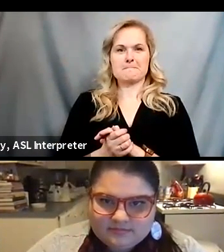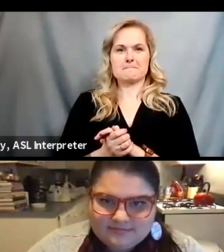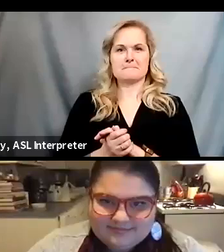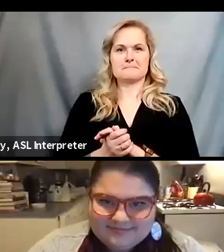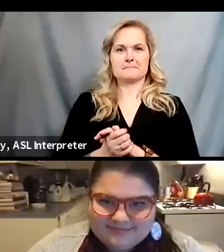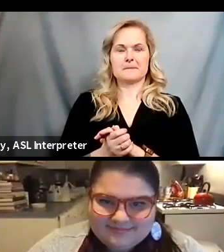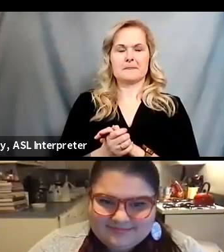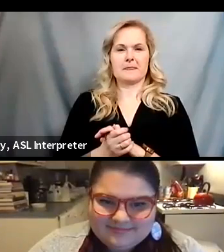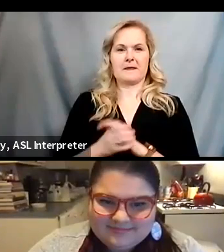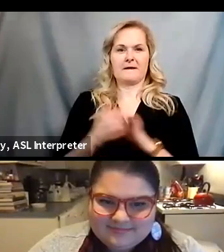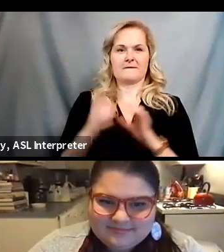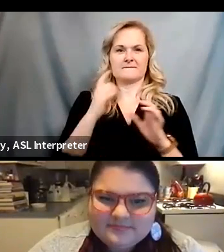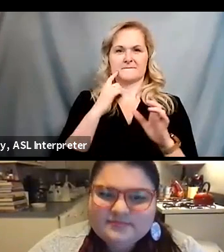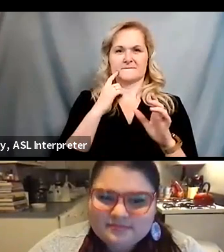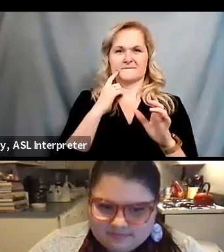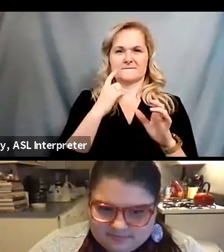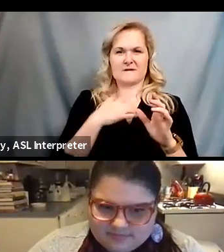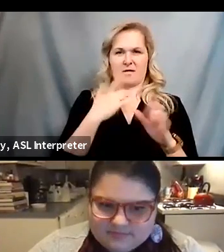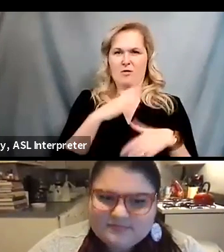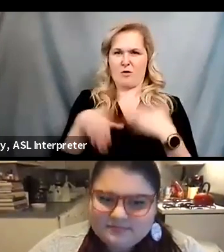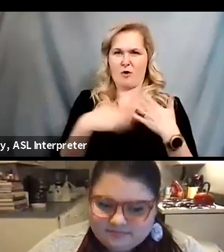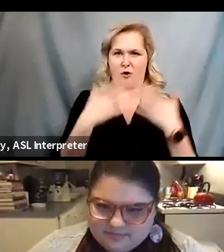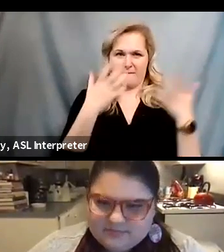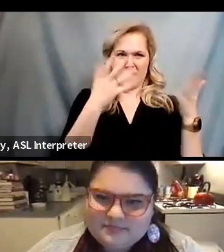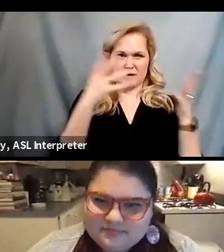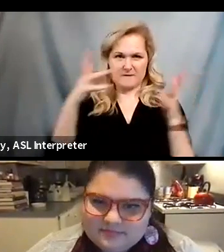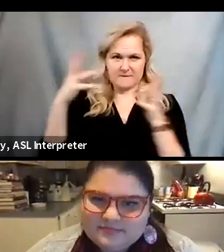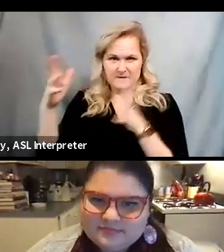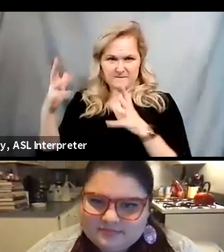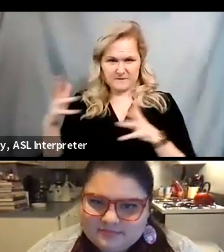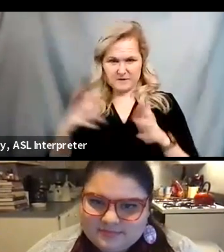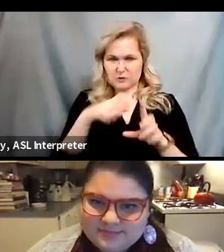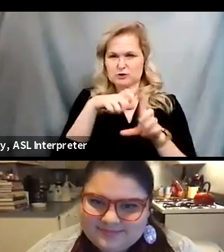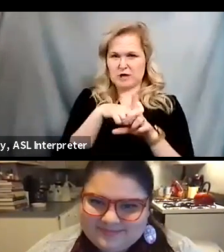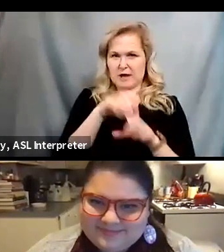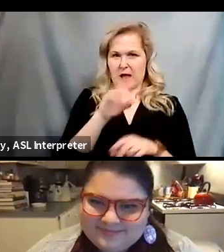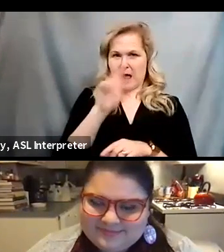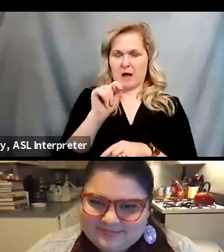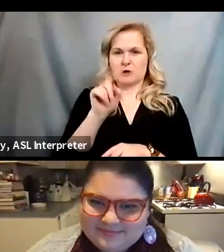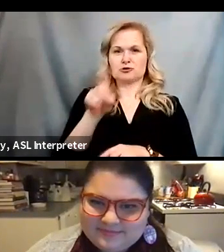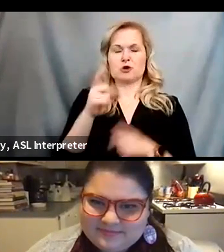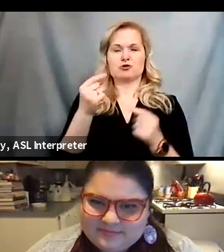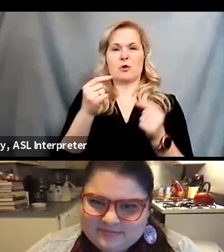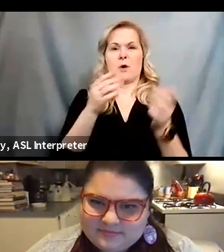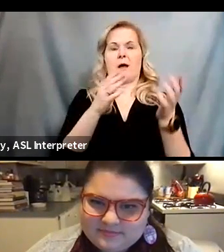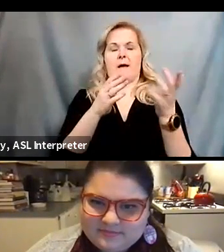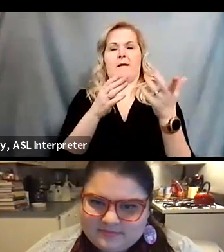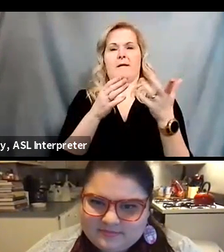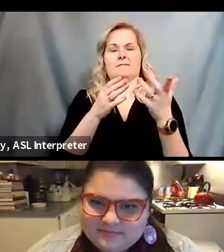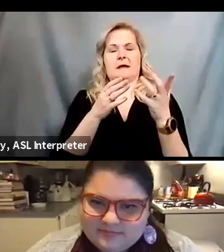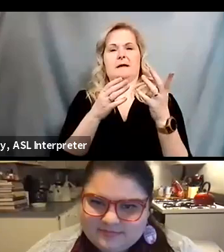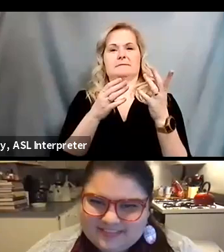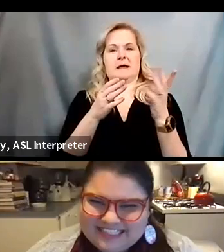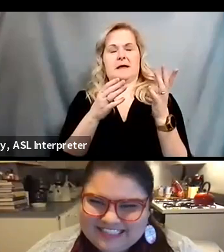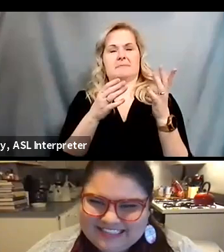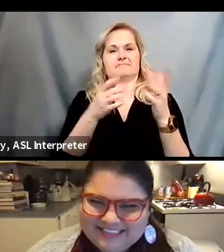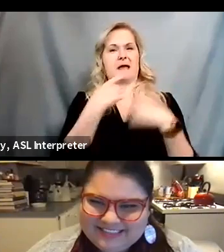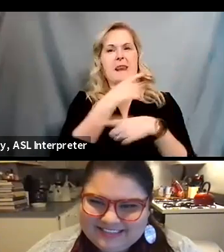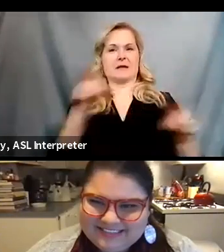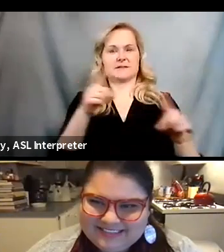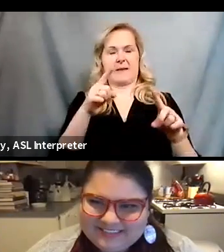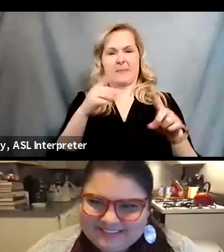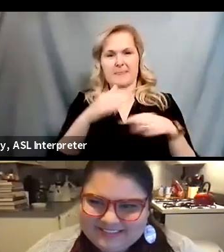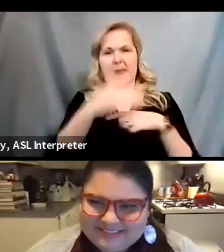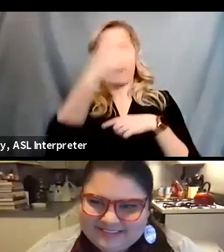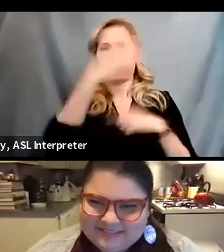I believe we have all checked out, yes? We should do a shout out for when we're doing this again. So for the